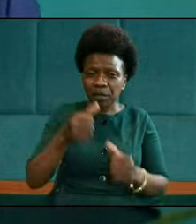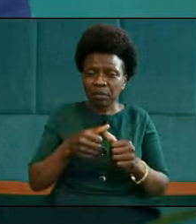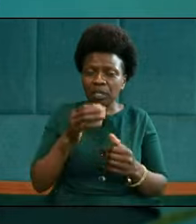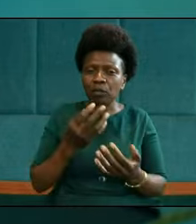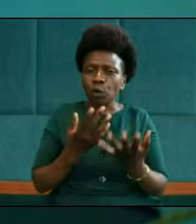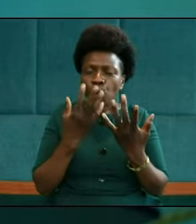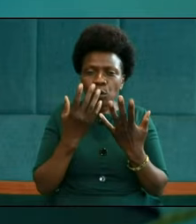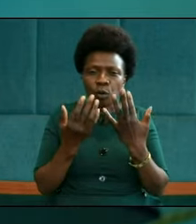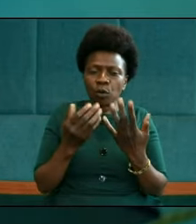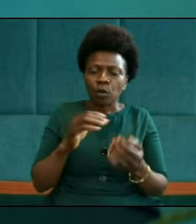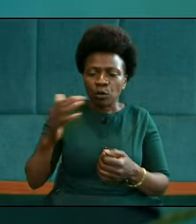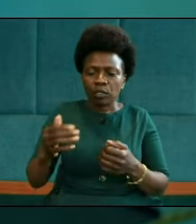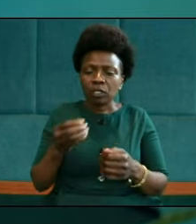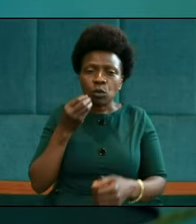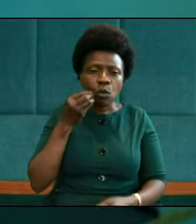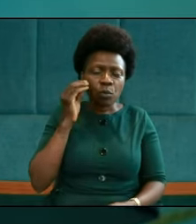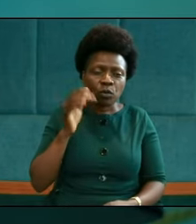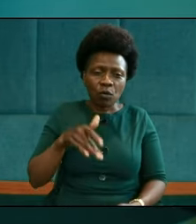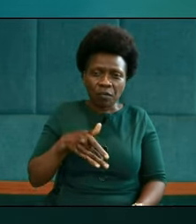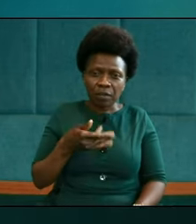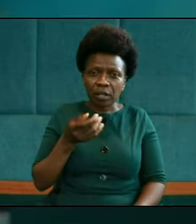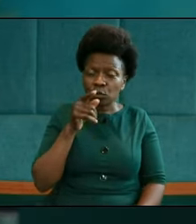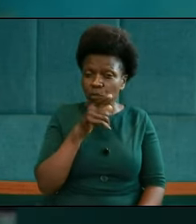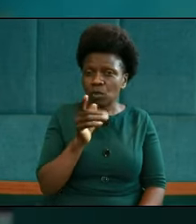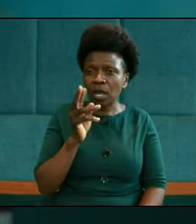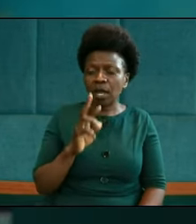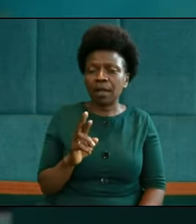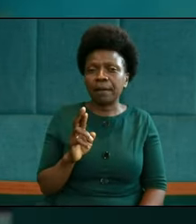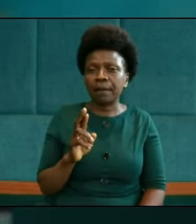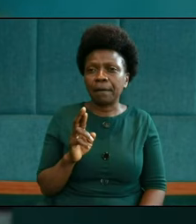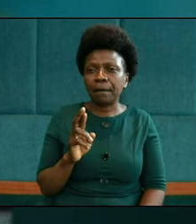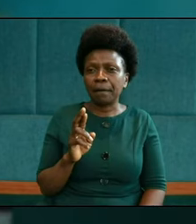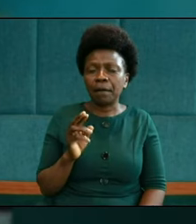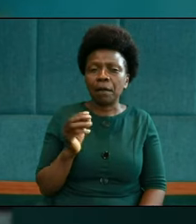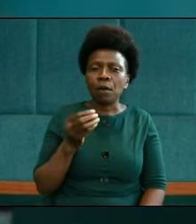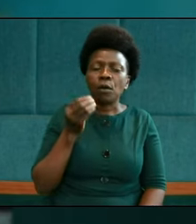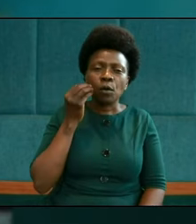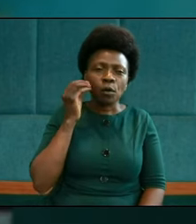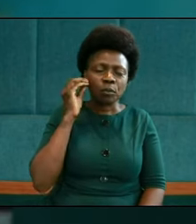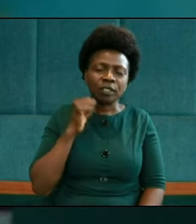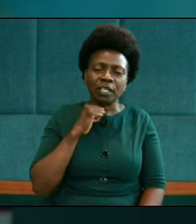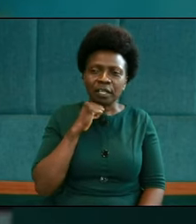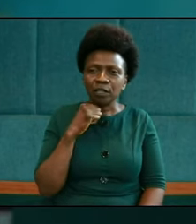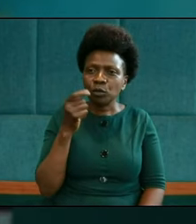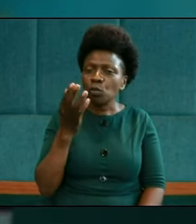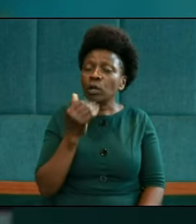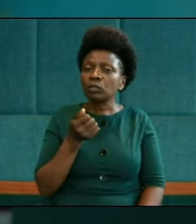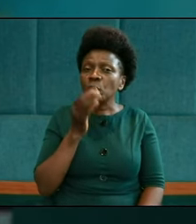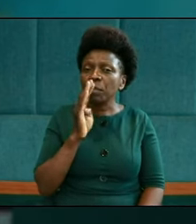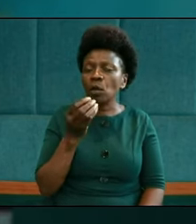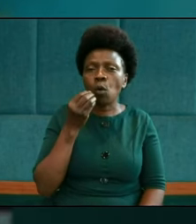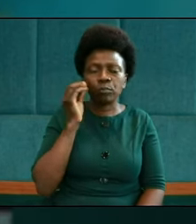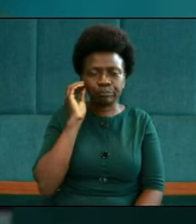warmth that is always at home, you feel you are homesick. You want to be